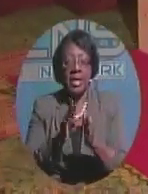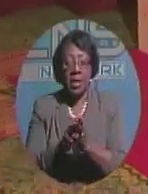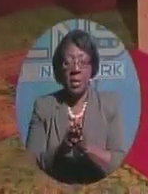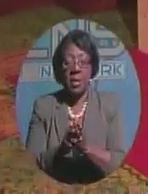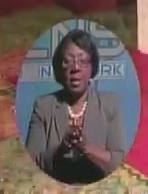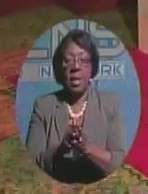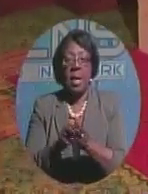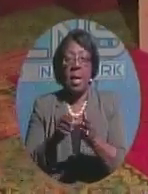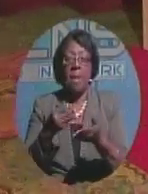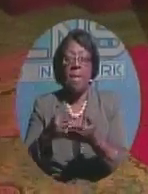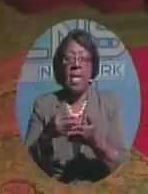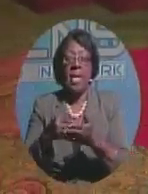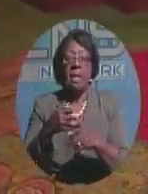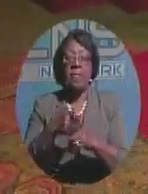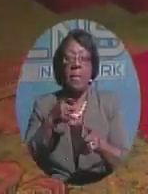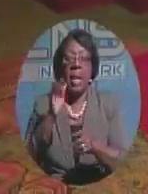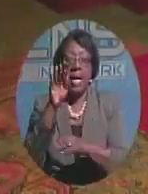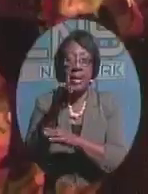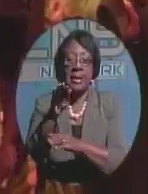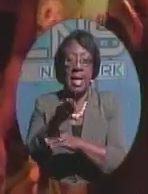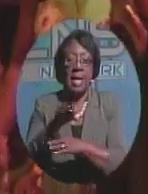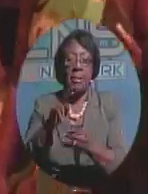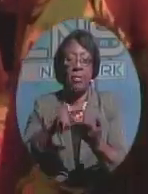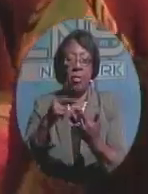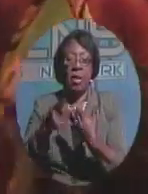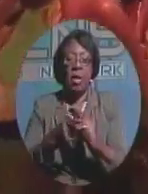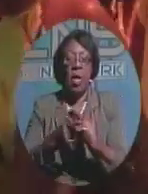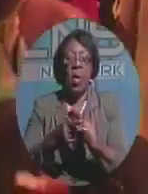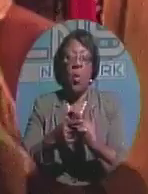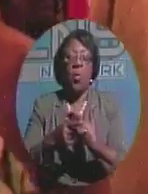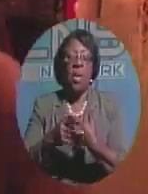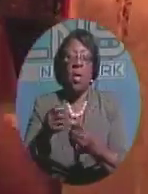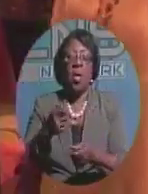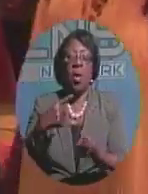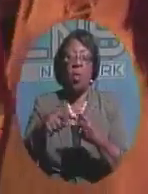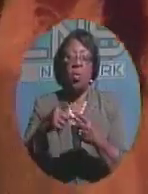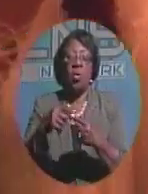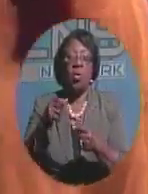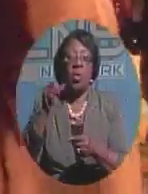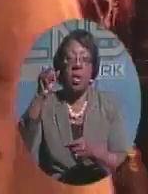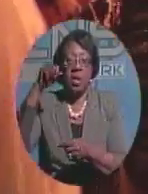Proceeds from last night's concert will benefit the Sir Sidney Poitier Center for the Performing Arts.